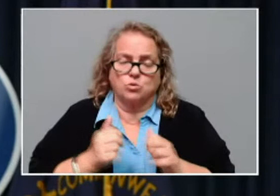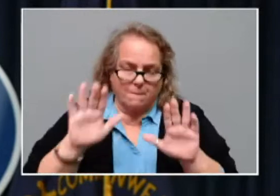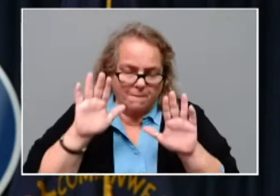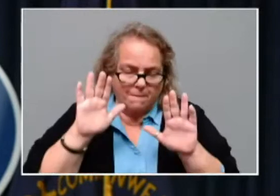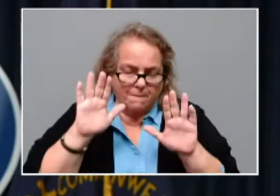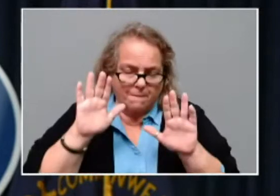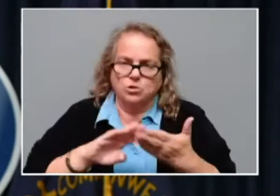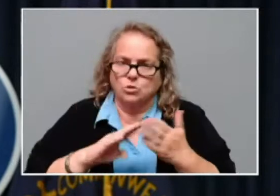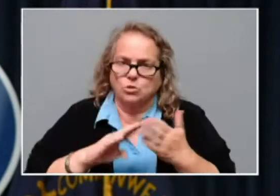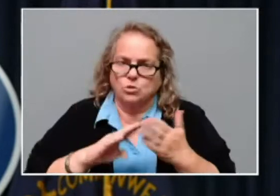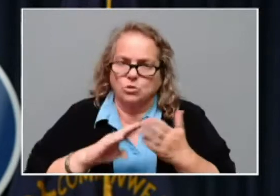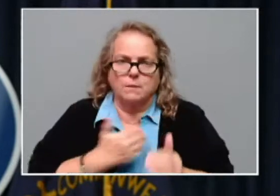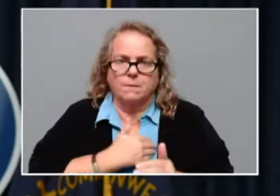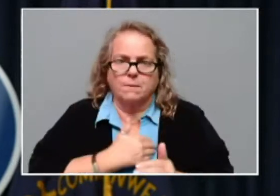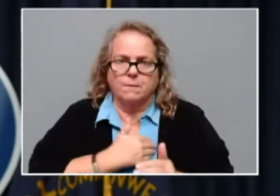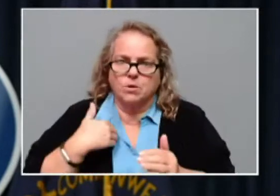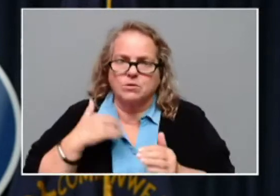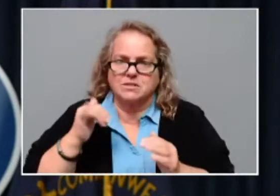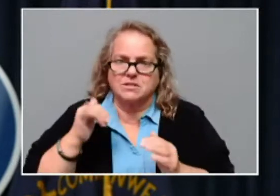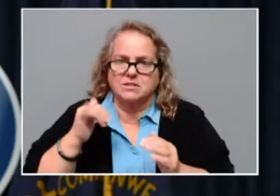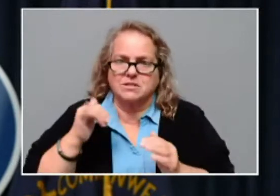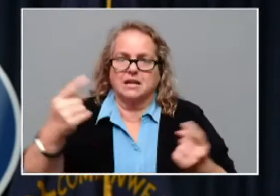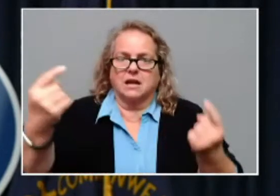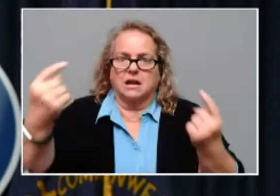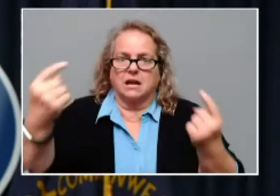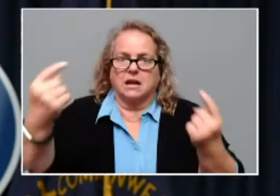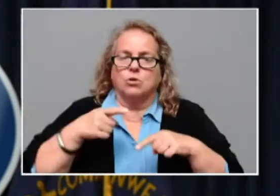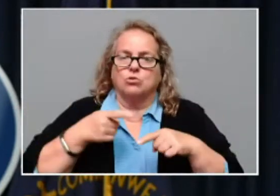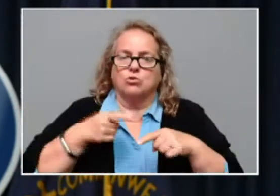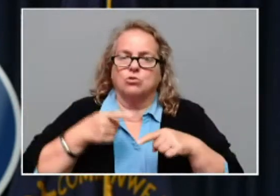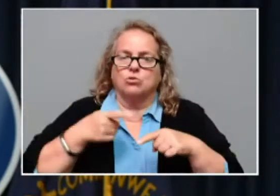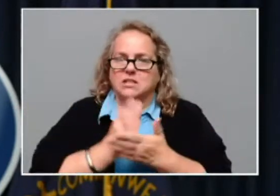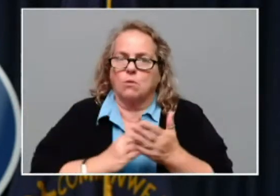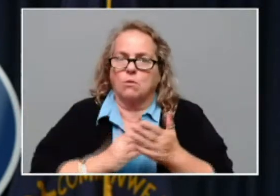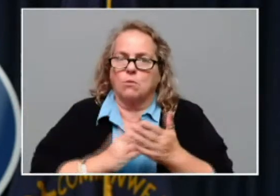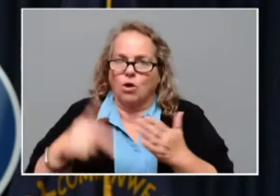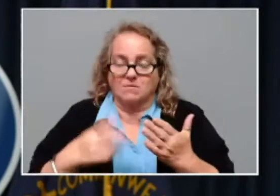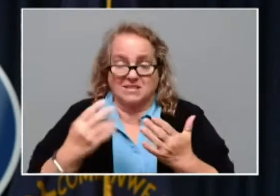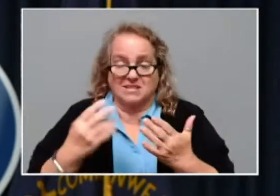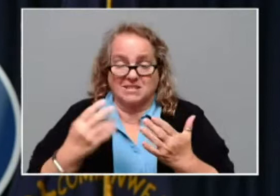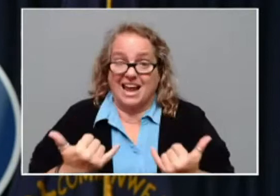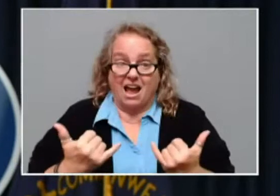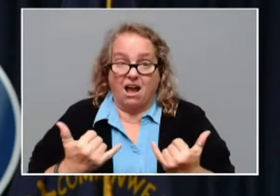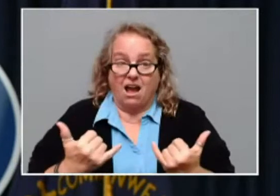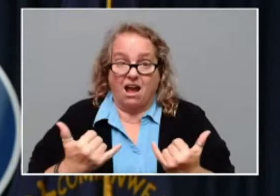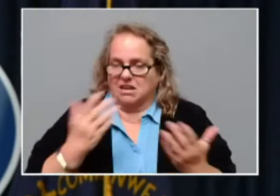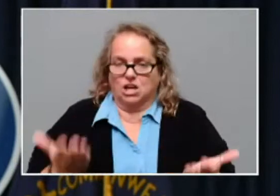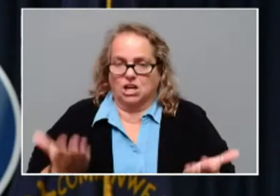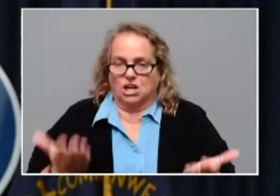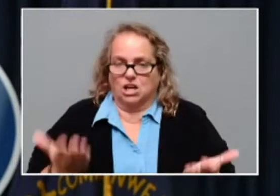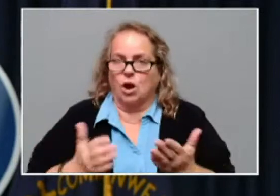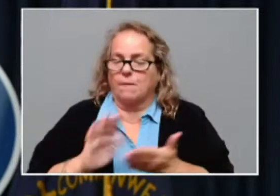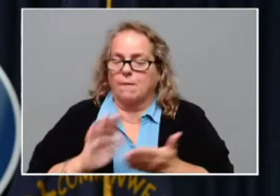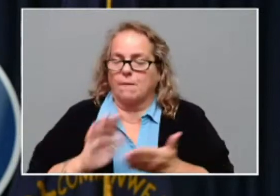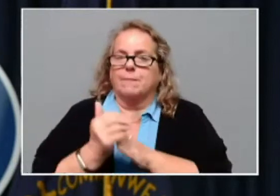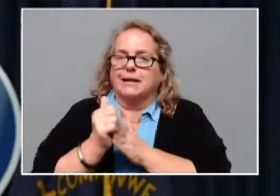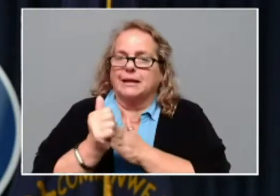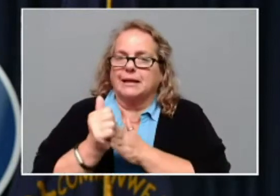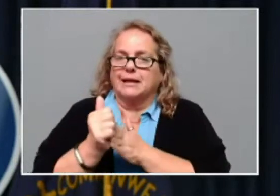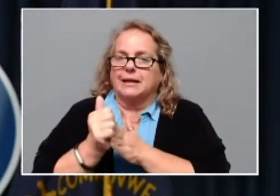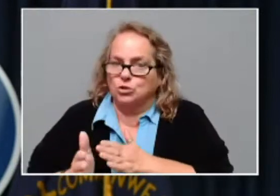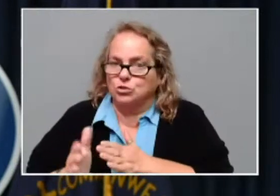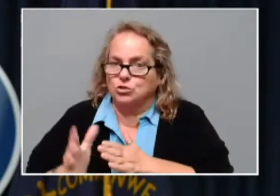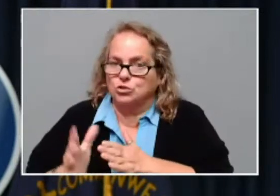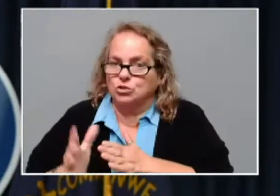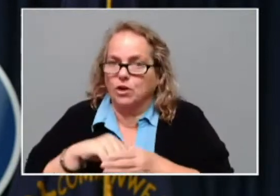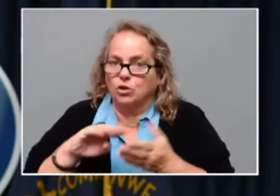that originally came over in those programs and now are just leaders within communities ranging from